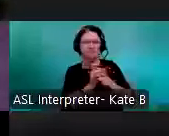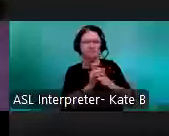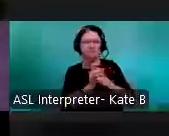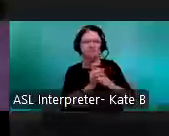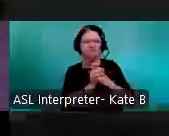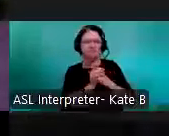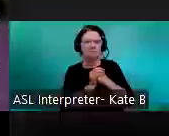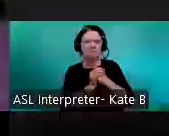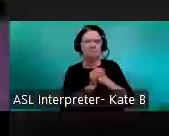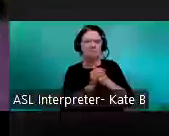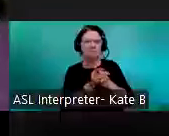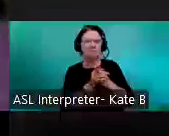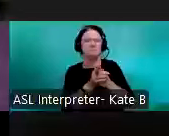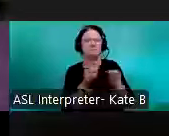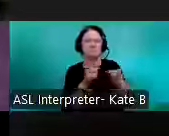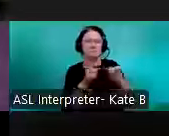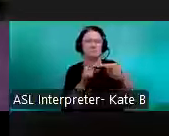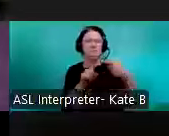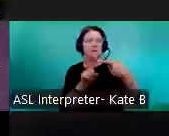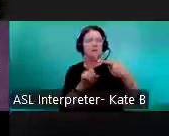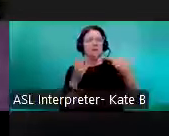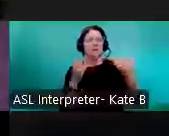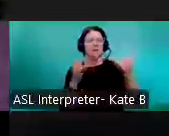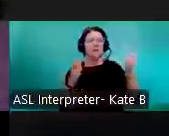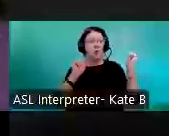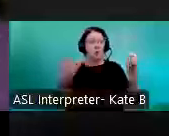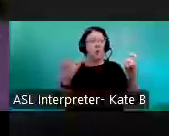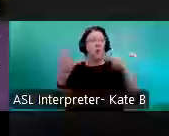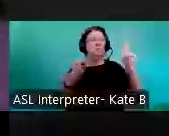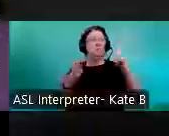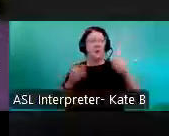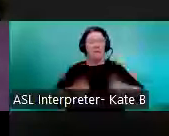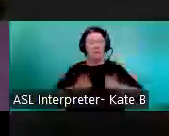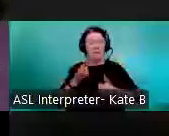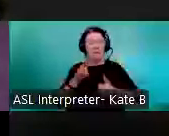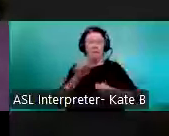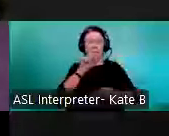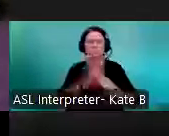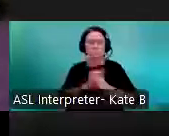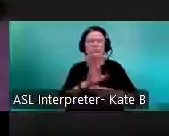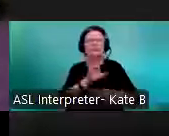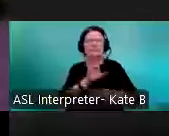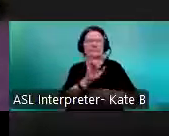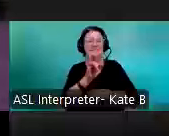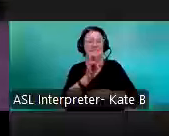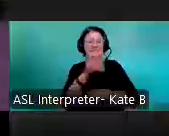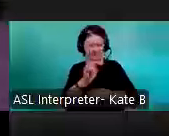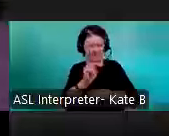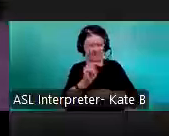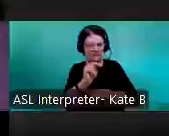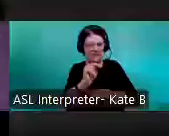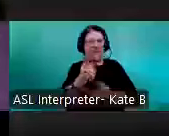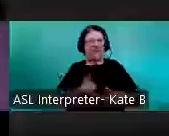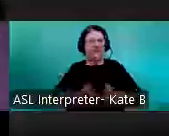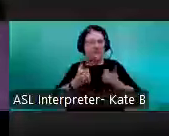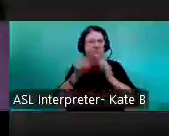currently what it says is that every United States citizen age 18 or older who is a resident of an election district in this